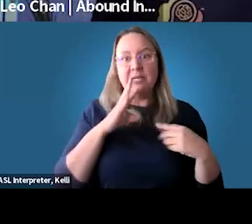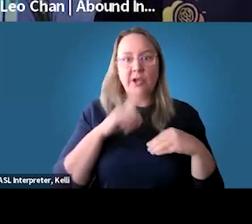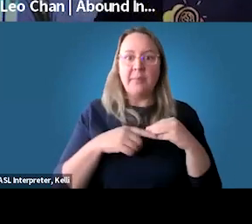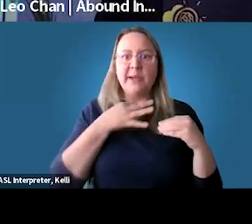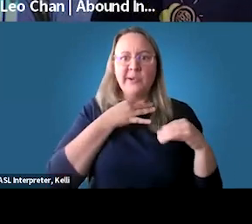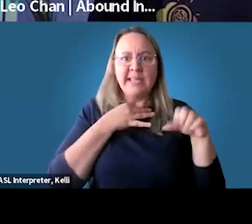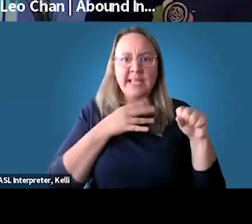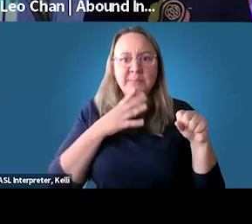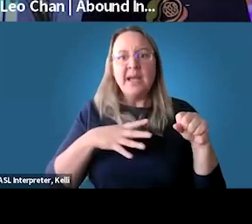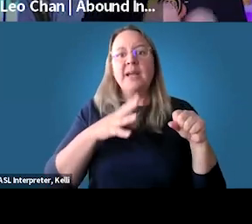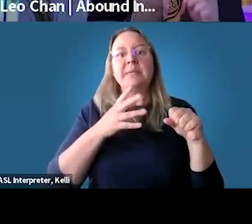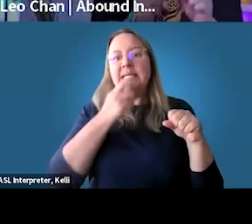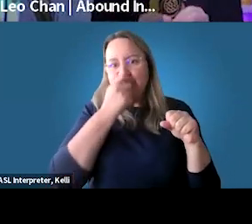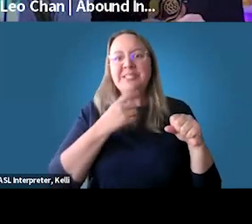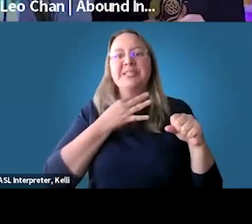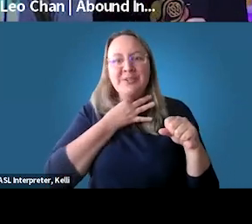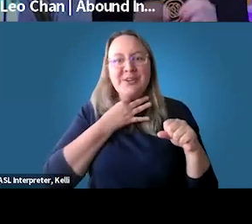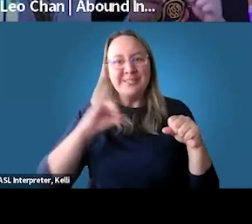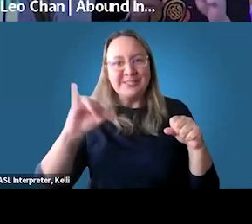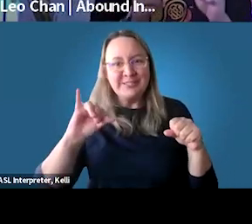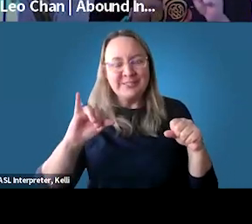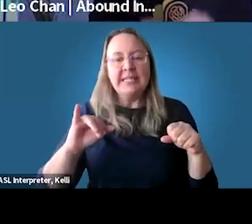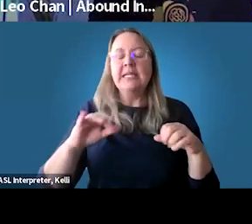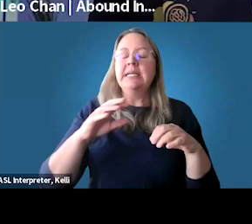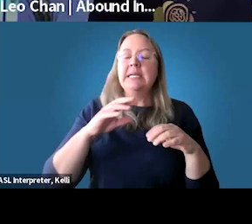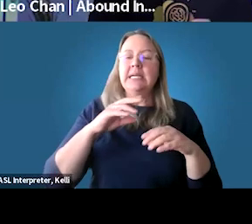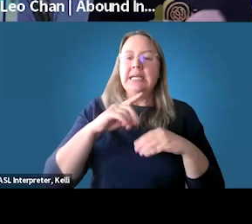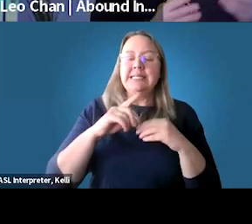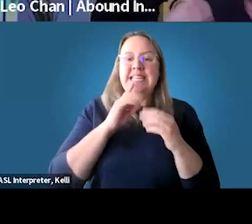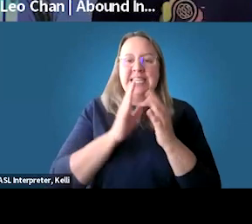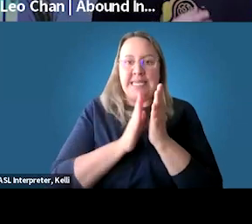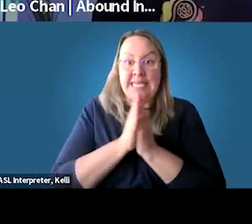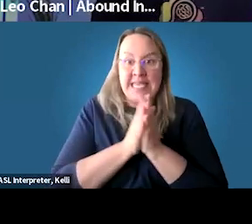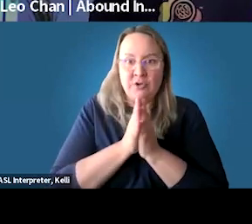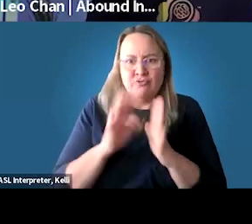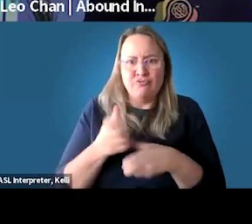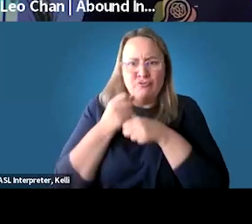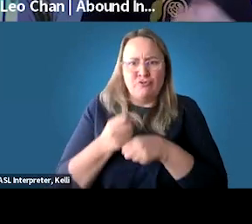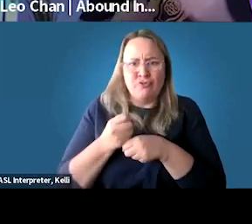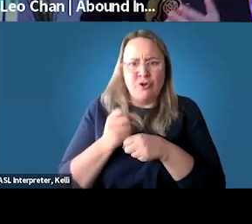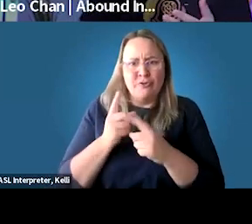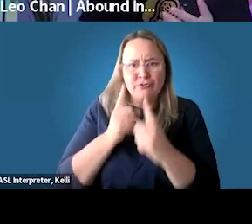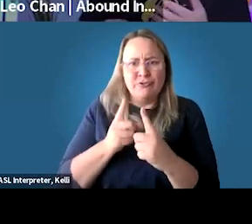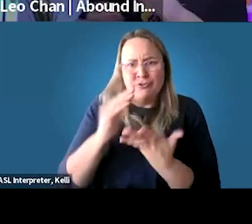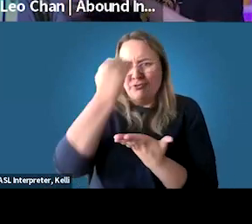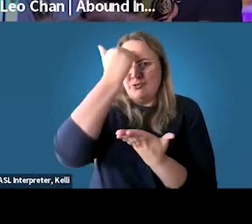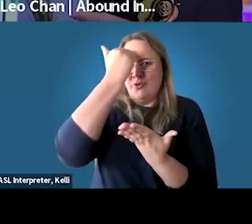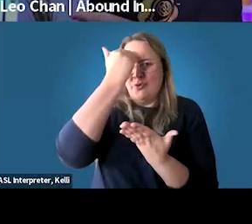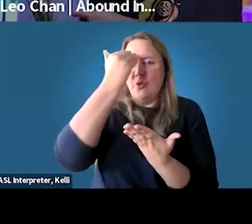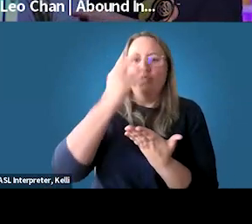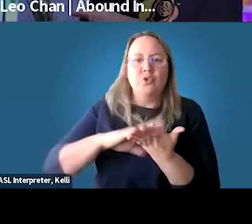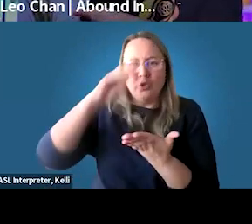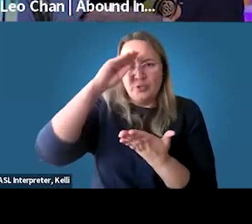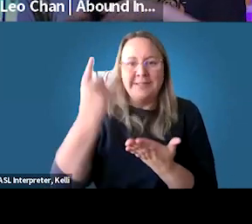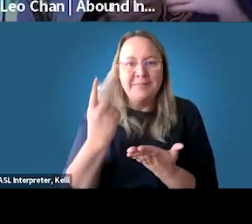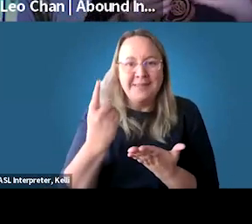curious, I'm still curious about curiosity. Here's how it's defined. It's a eager or strong desire to know or learn